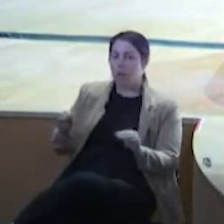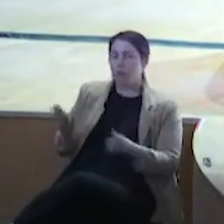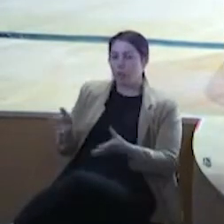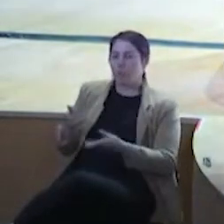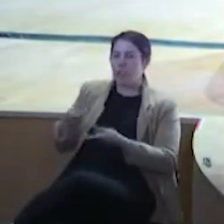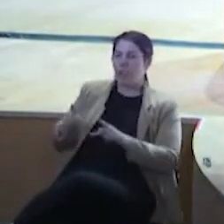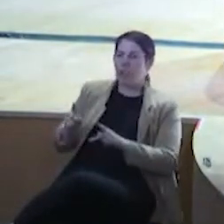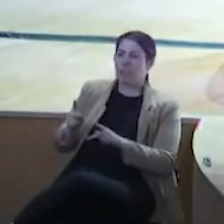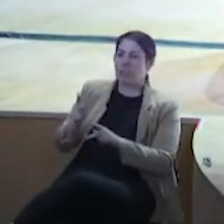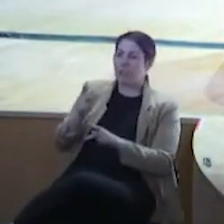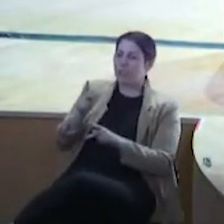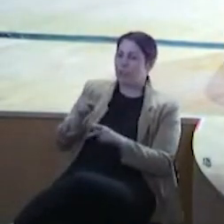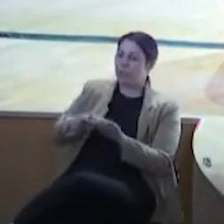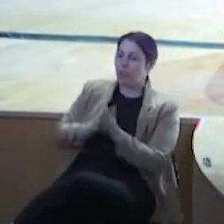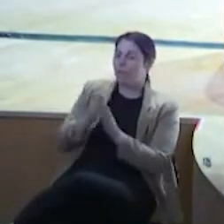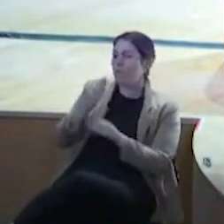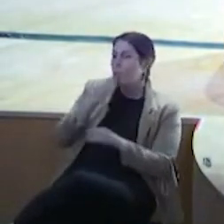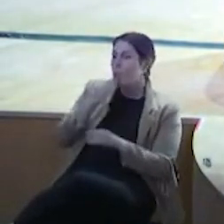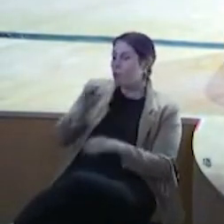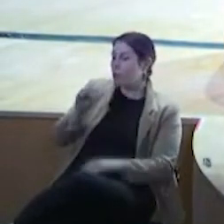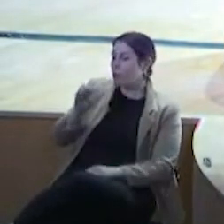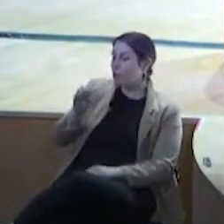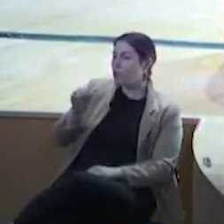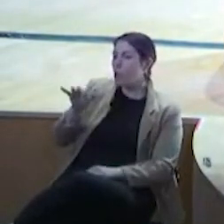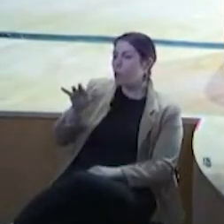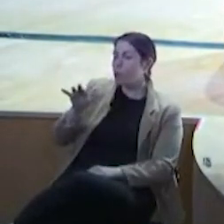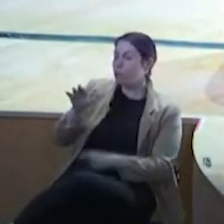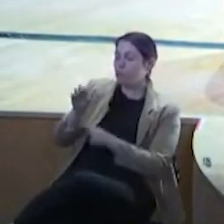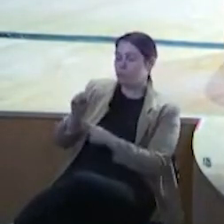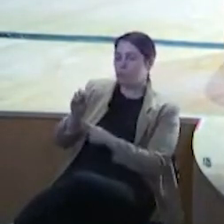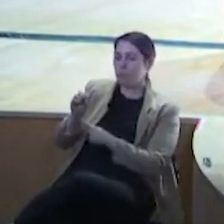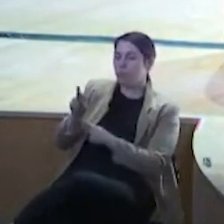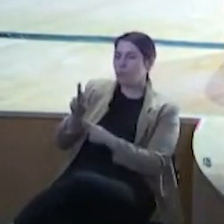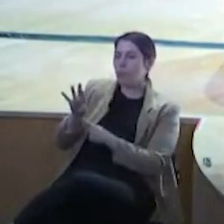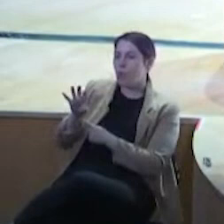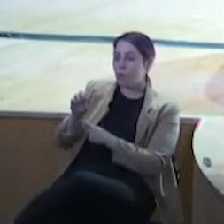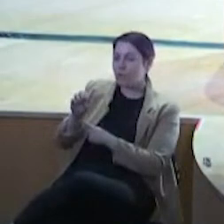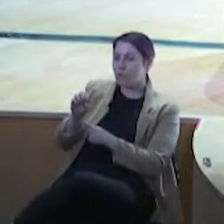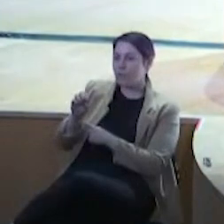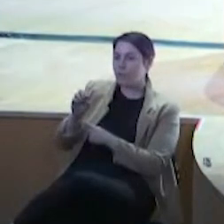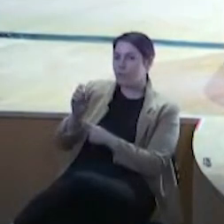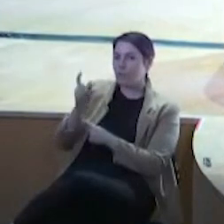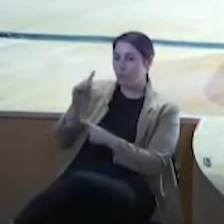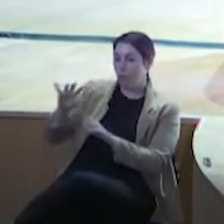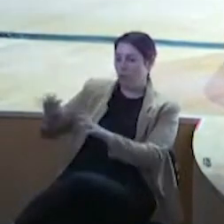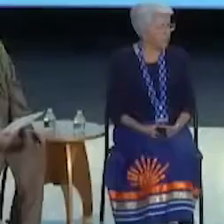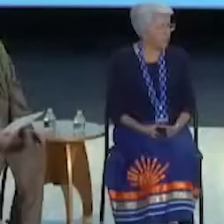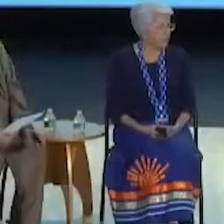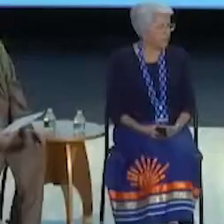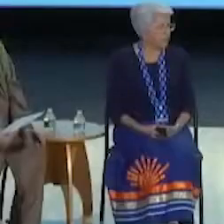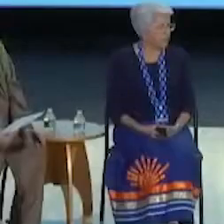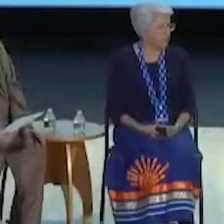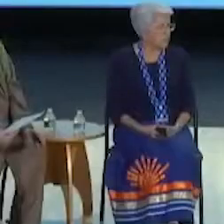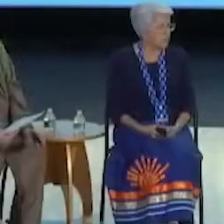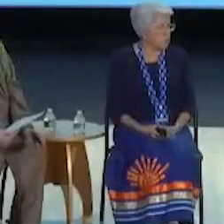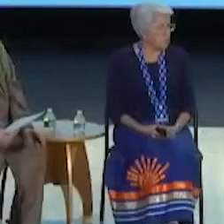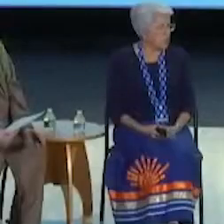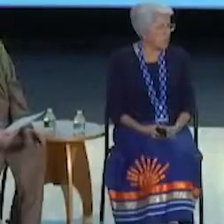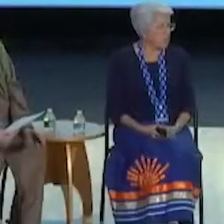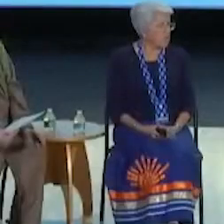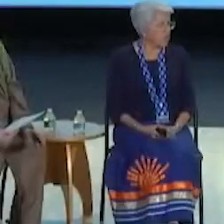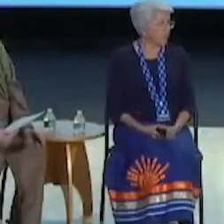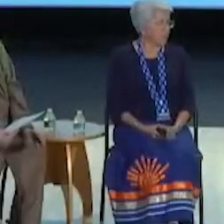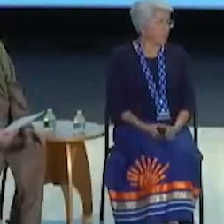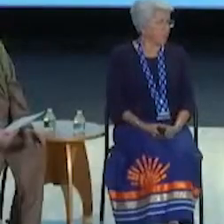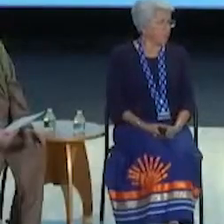our aquatic loved ones, and of course our relatives from the forest and from the sky. So it becomes